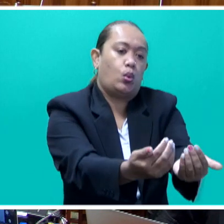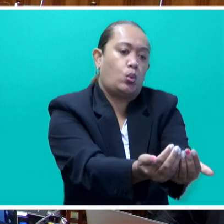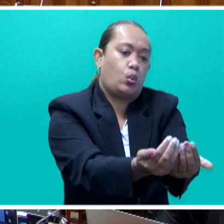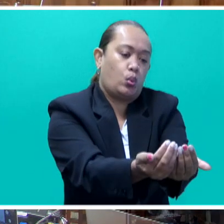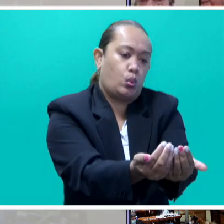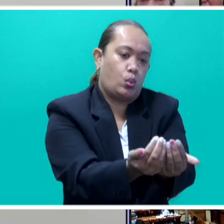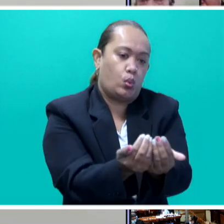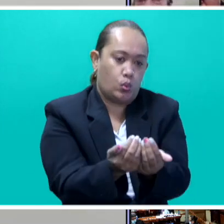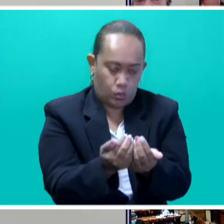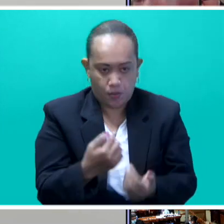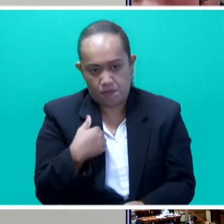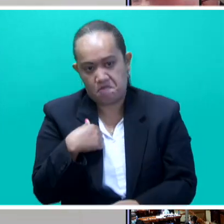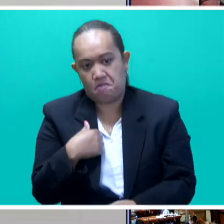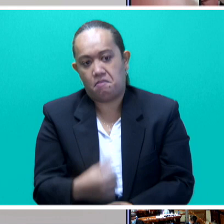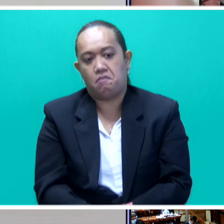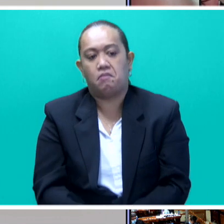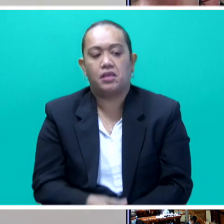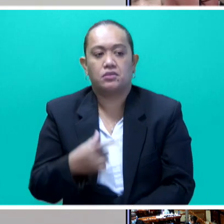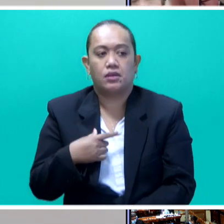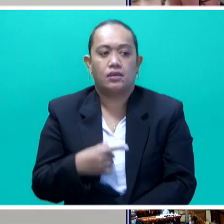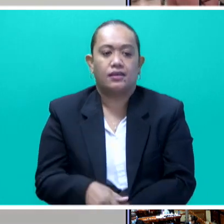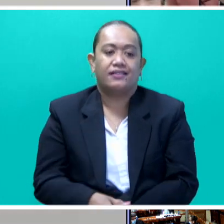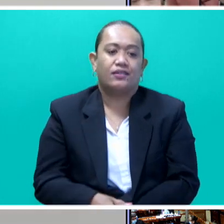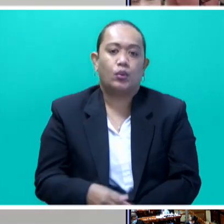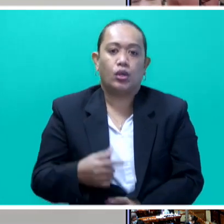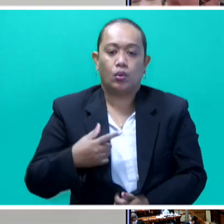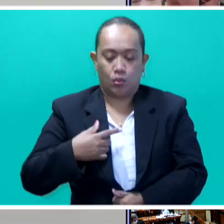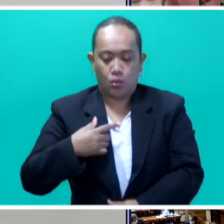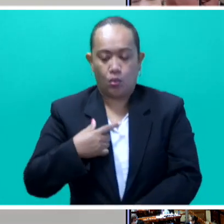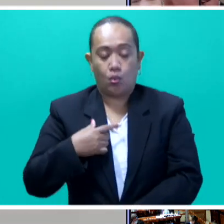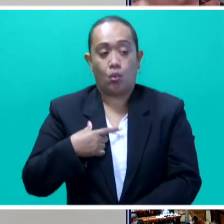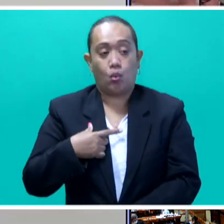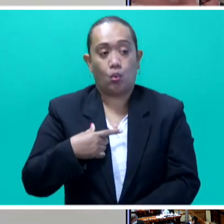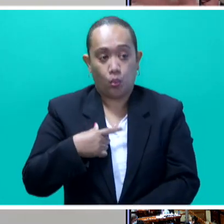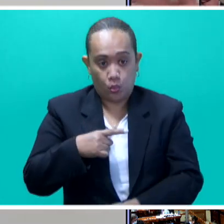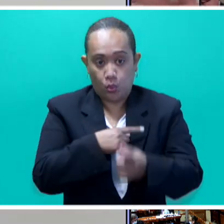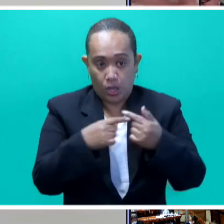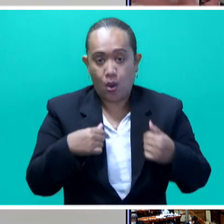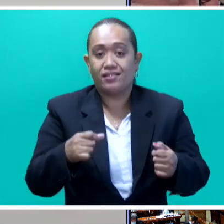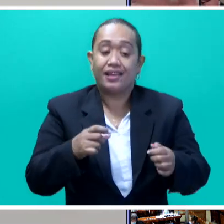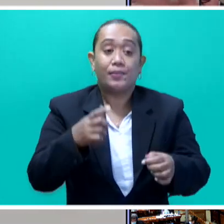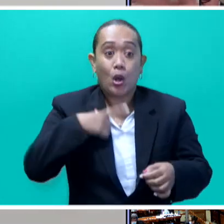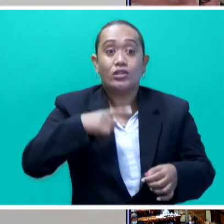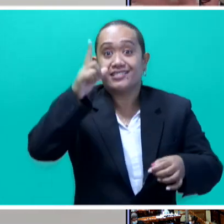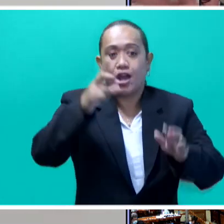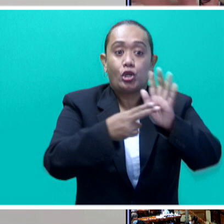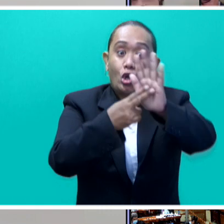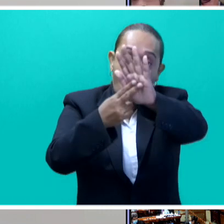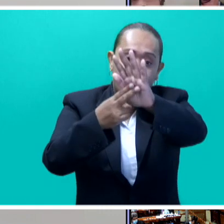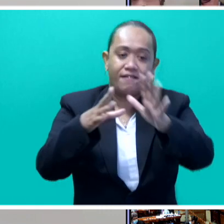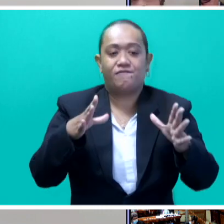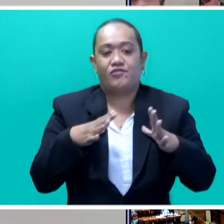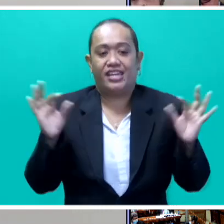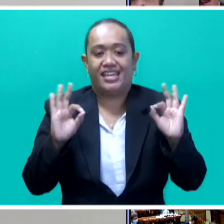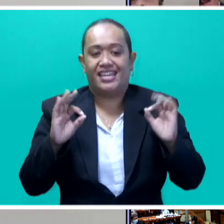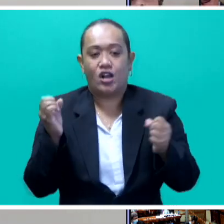in trying to keep the maritime areas free of COVID and also the north, sir. And they're very strict with respect to their protocols.